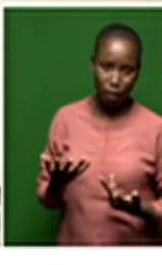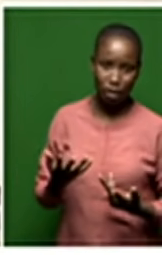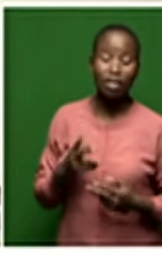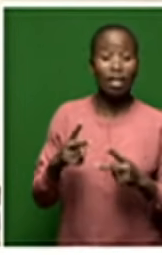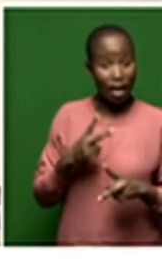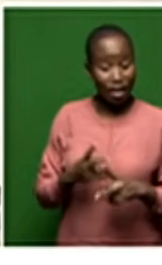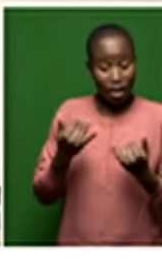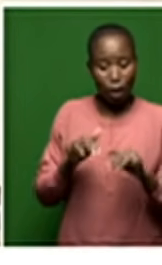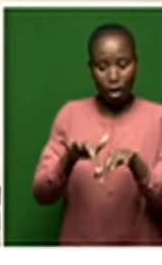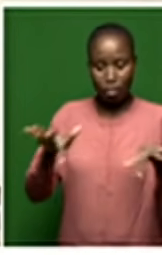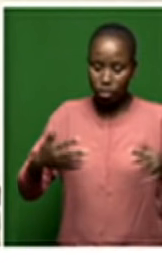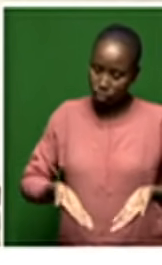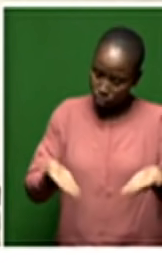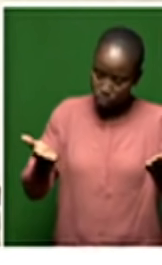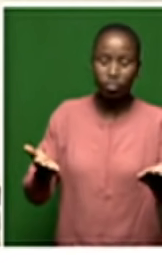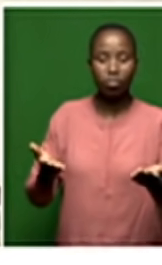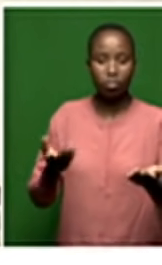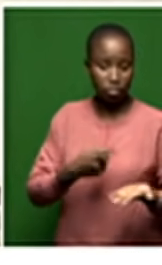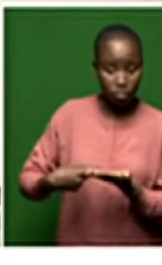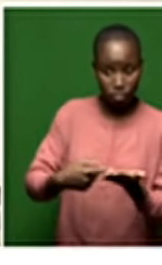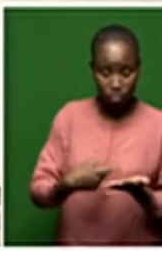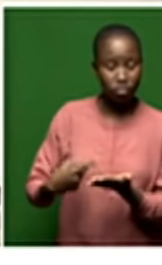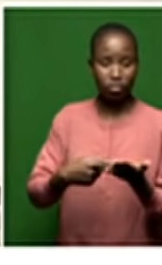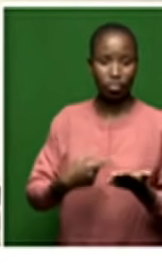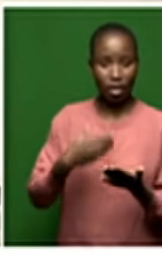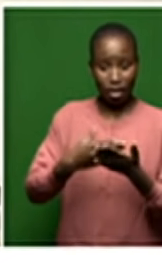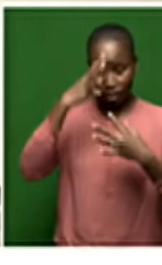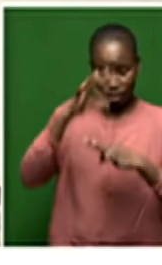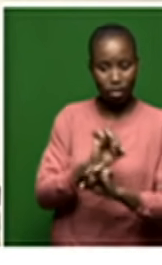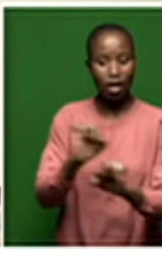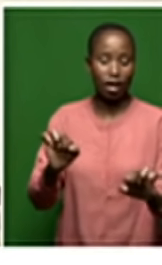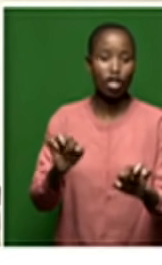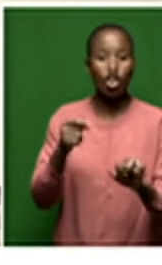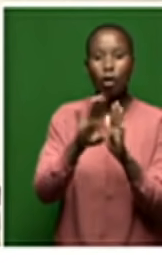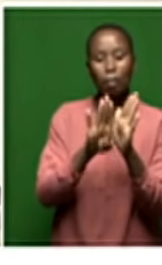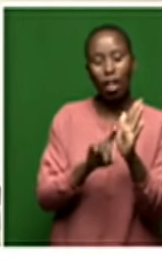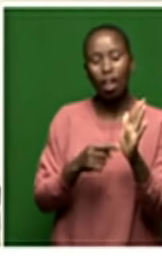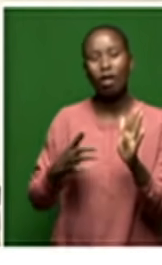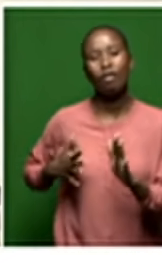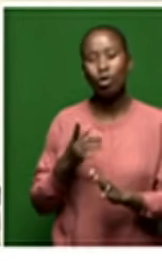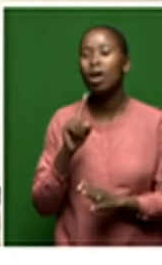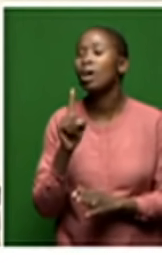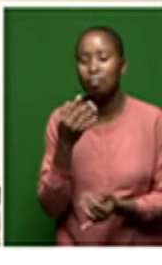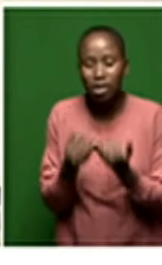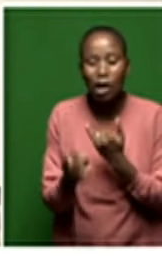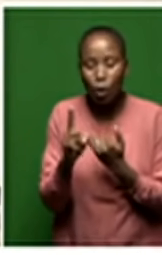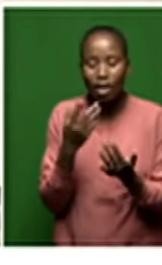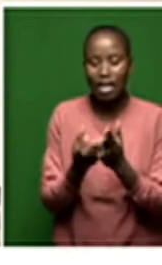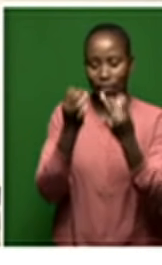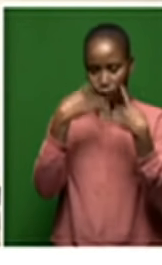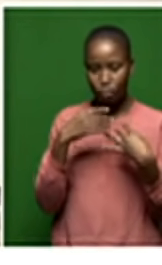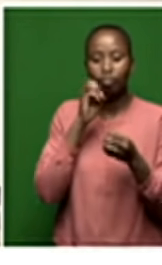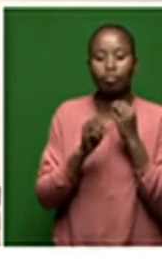with the public. Let the people of South Africa judge that expropriation bill and tell us where we go wrong or where we